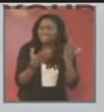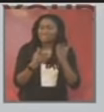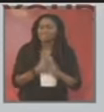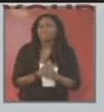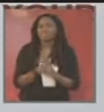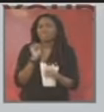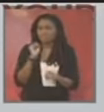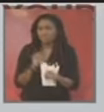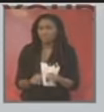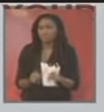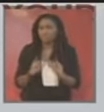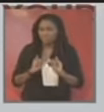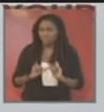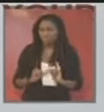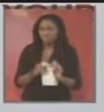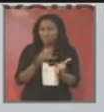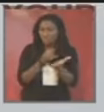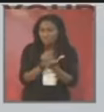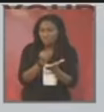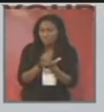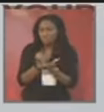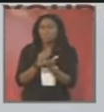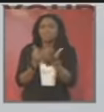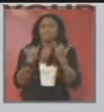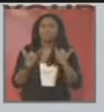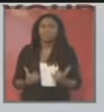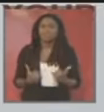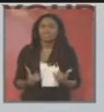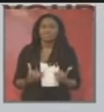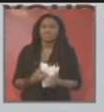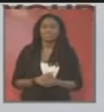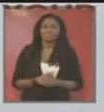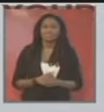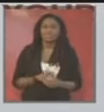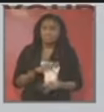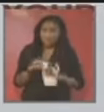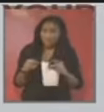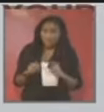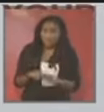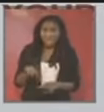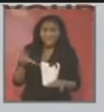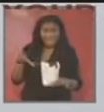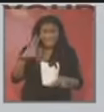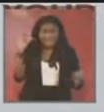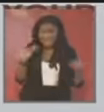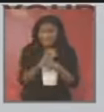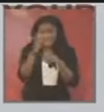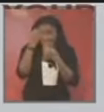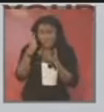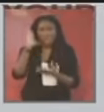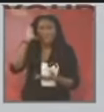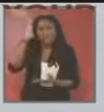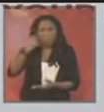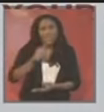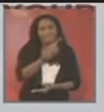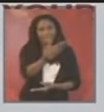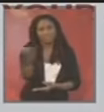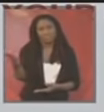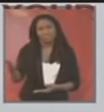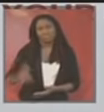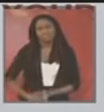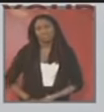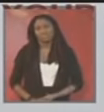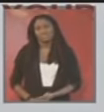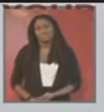So that is in process for that particular case. And of course, once we get the findings, we will share that with the national community.